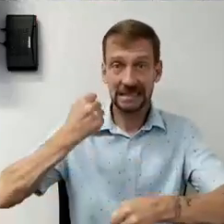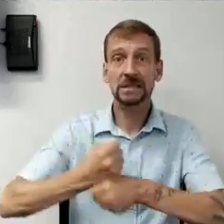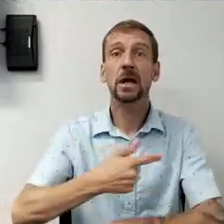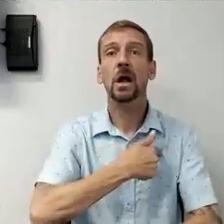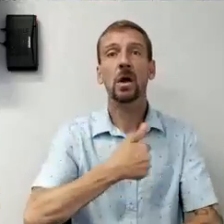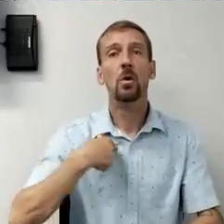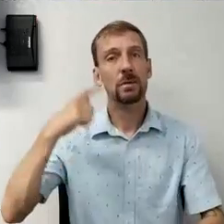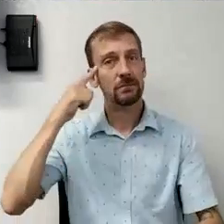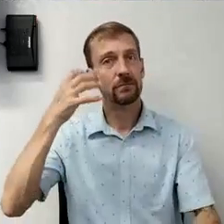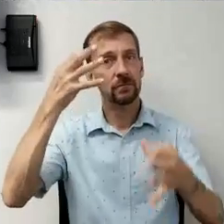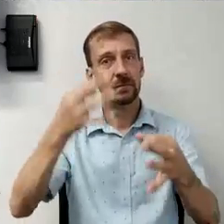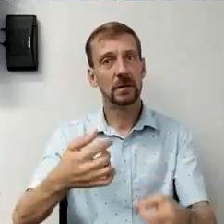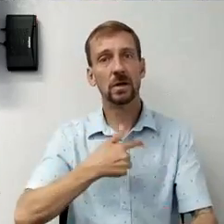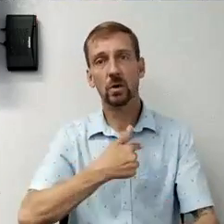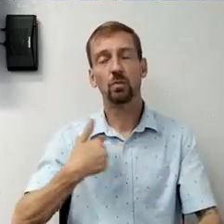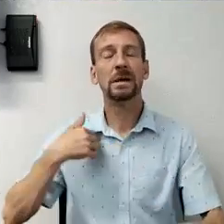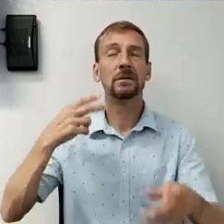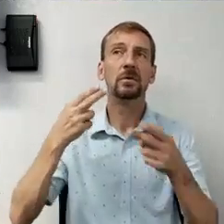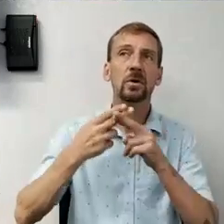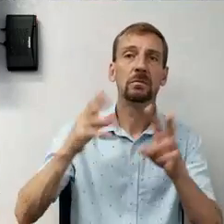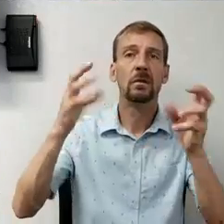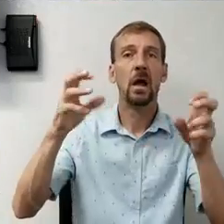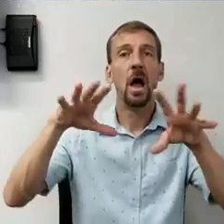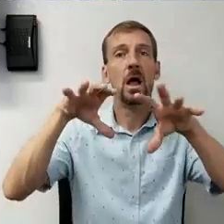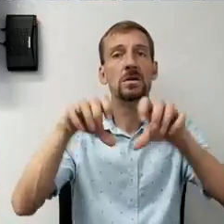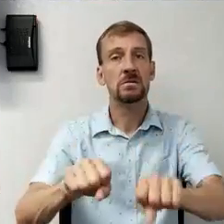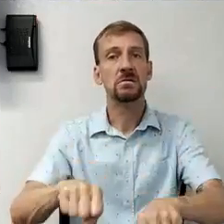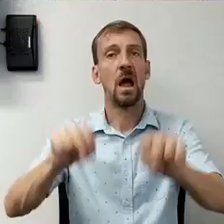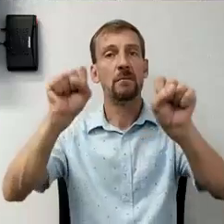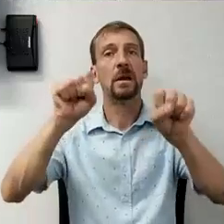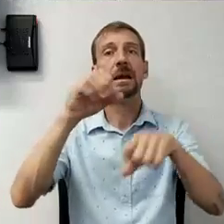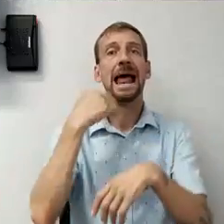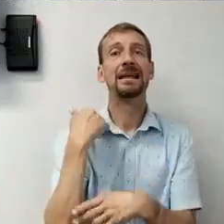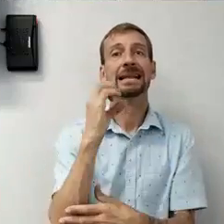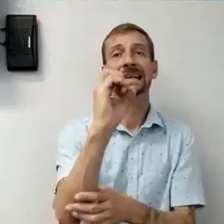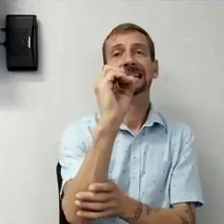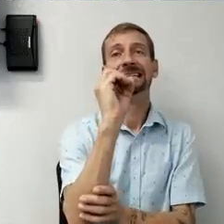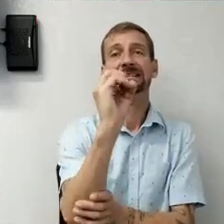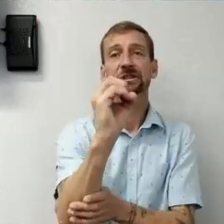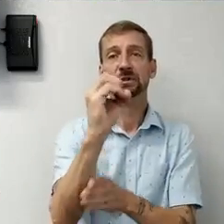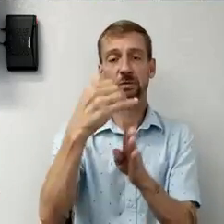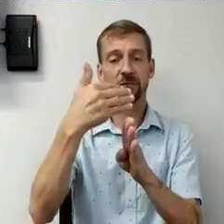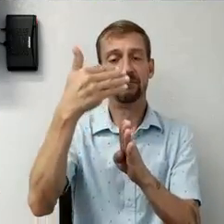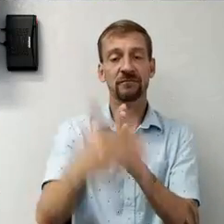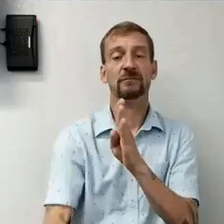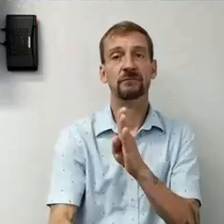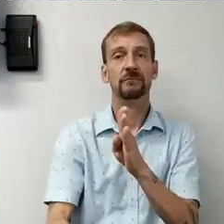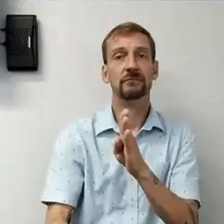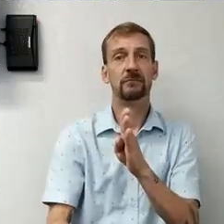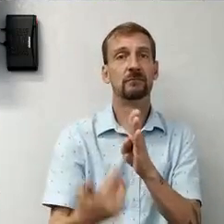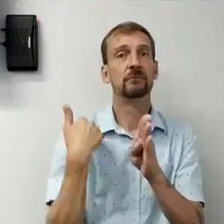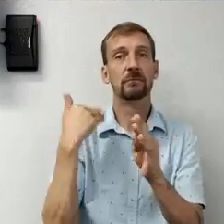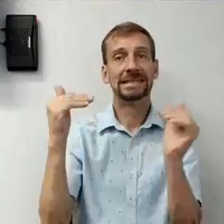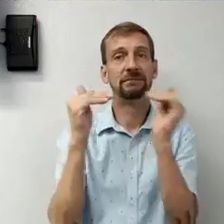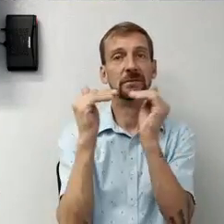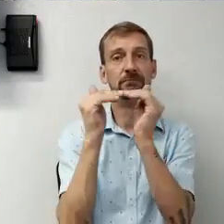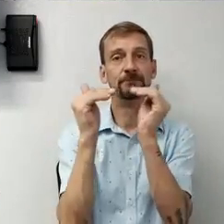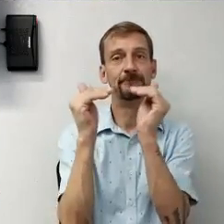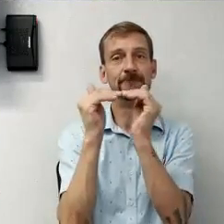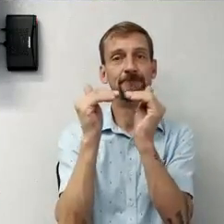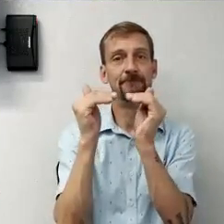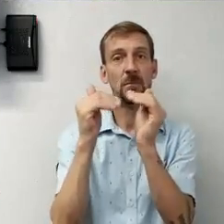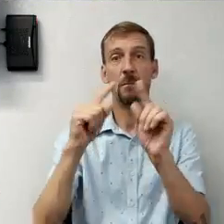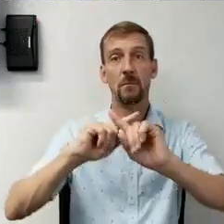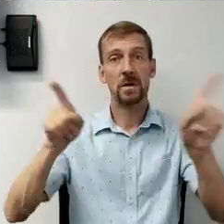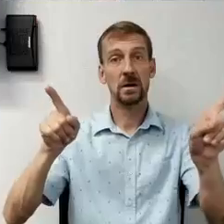now, we actually adopted a budget that has a 0 operating margin. We intend to just break even.